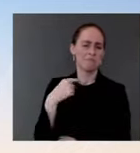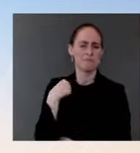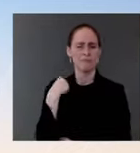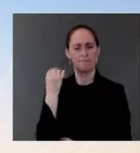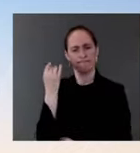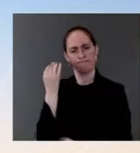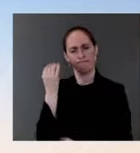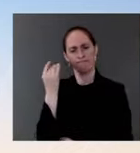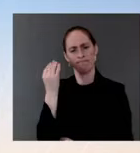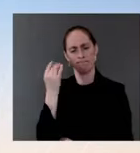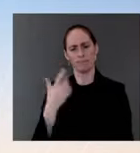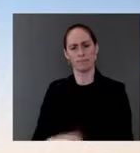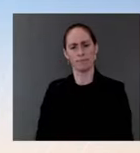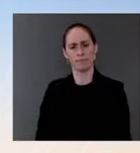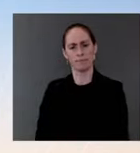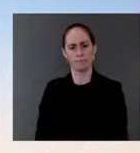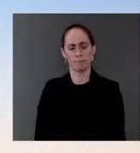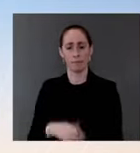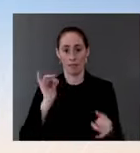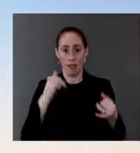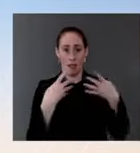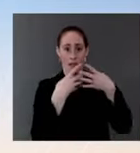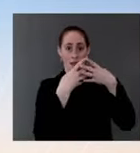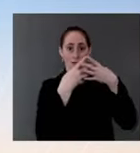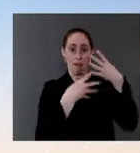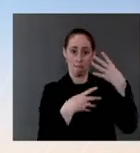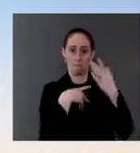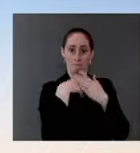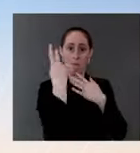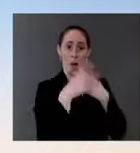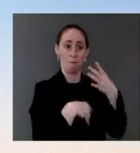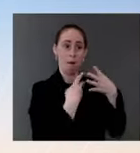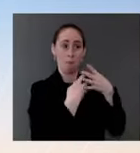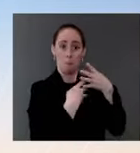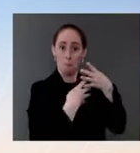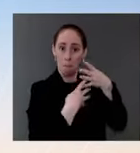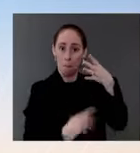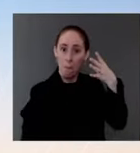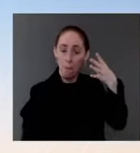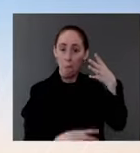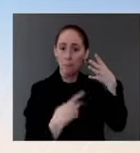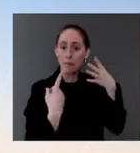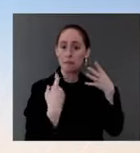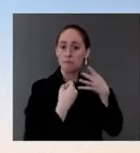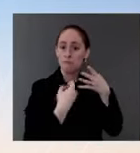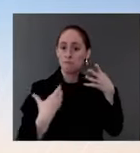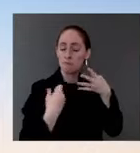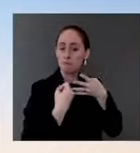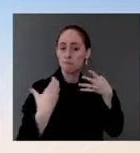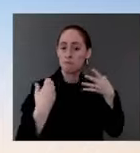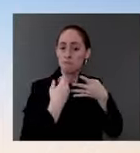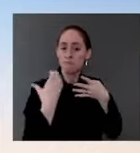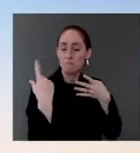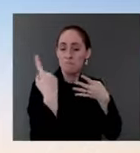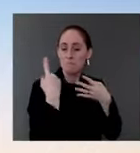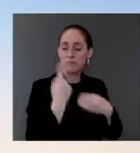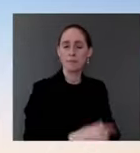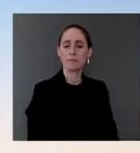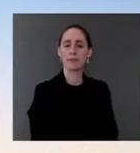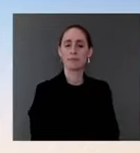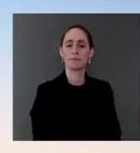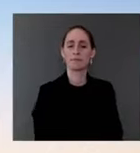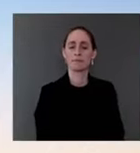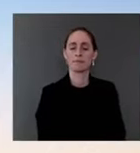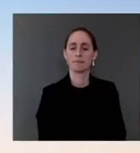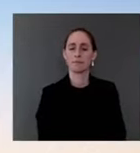act." Why is it that expanding a policy to include more migrants, a policy that the president has referred to as